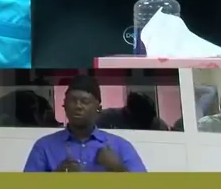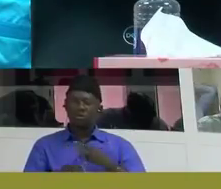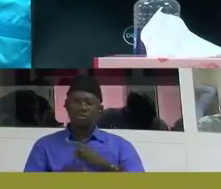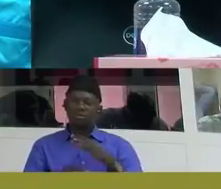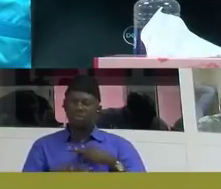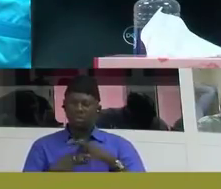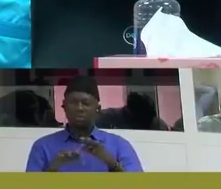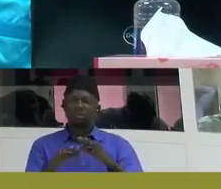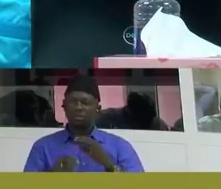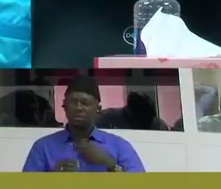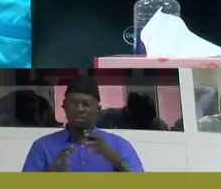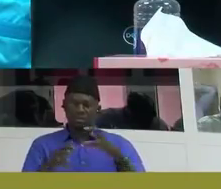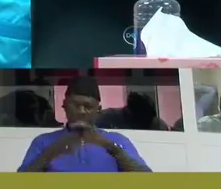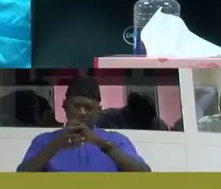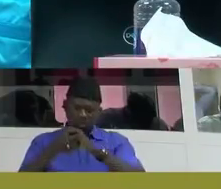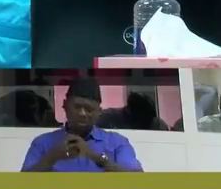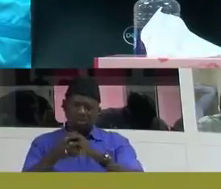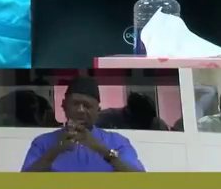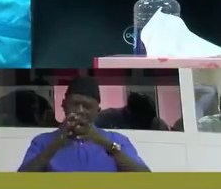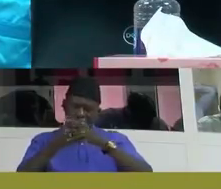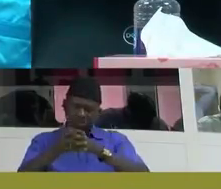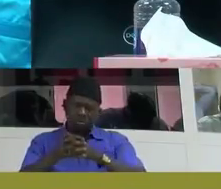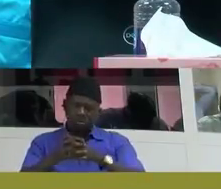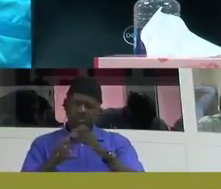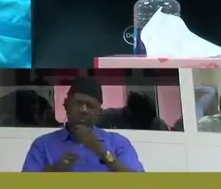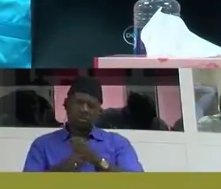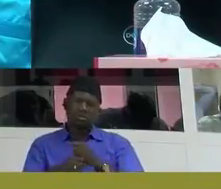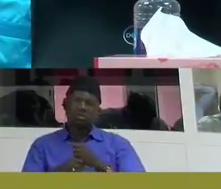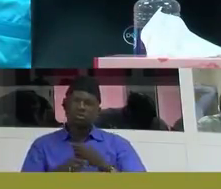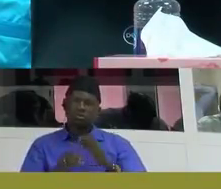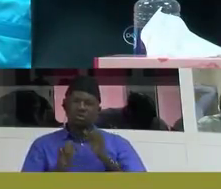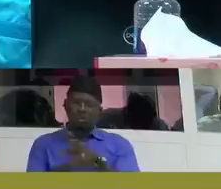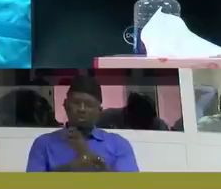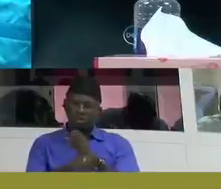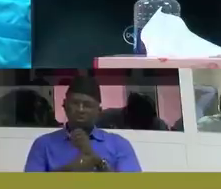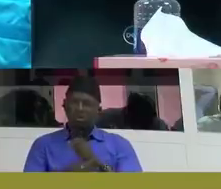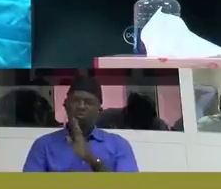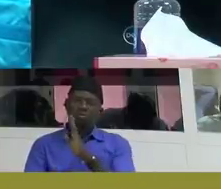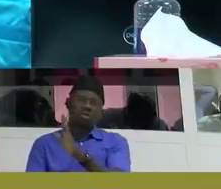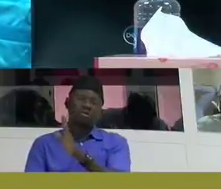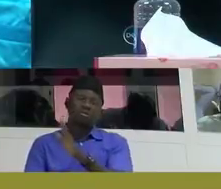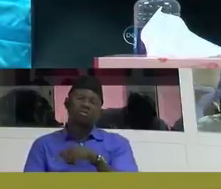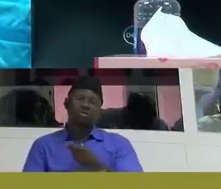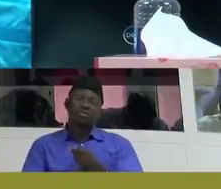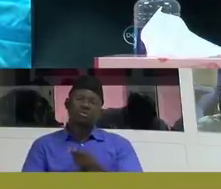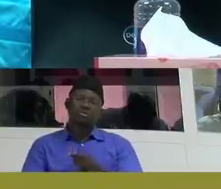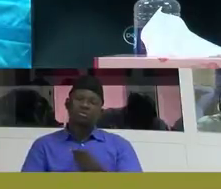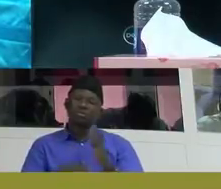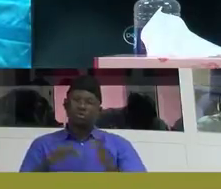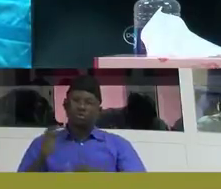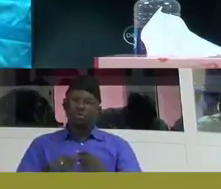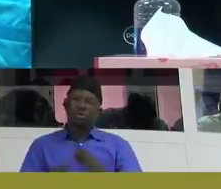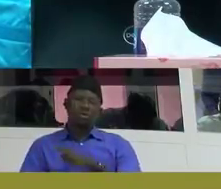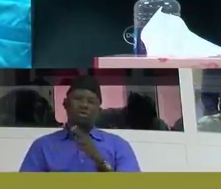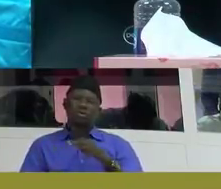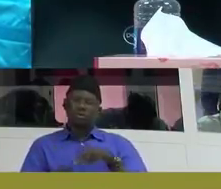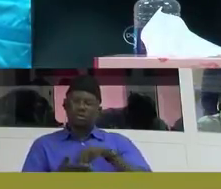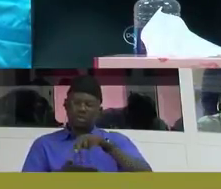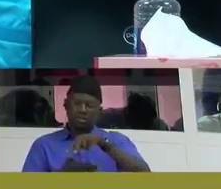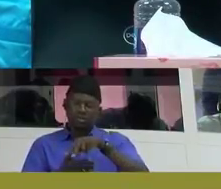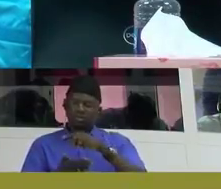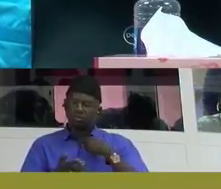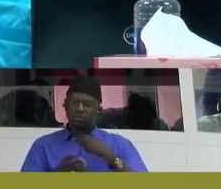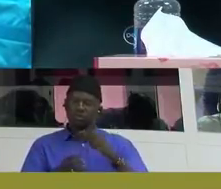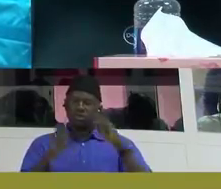can be formed to address the ban on drumming and not jam a strap to wipe out Mandinkas.